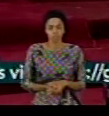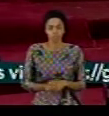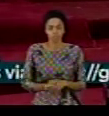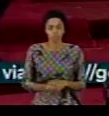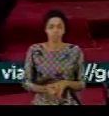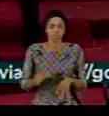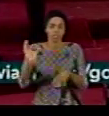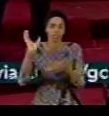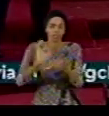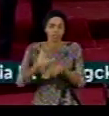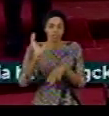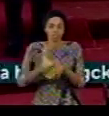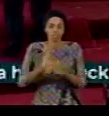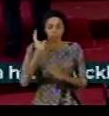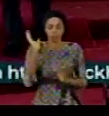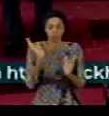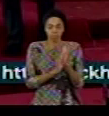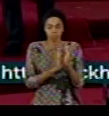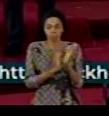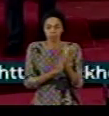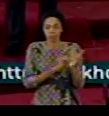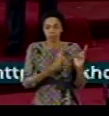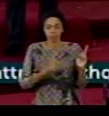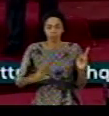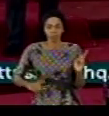George praise the Lord